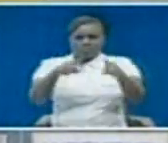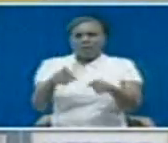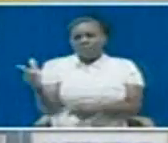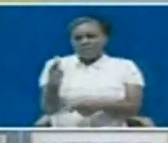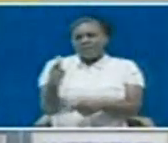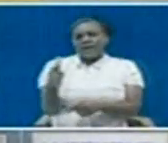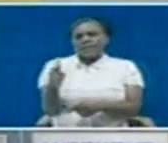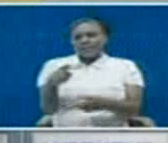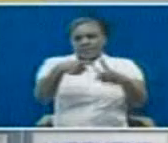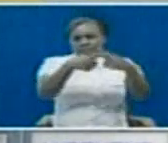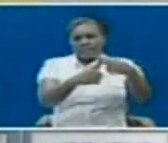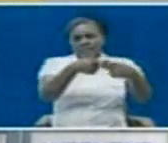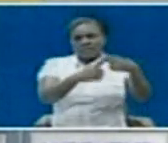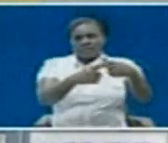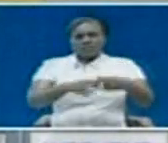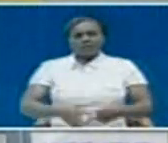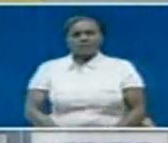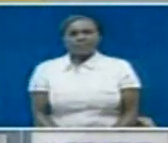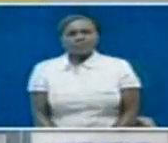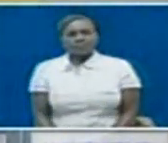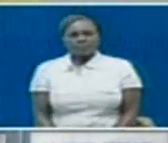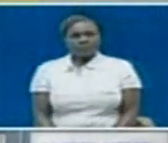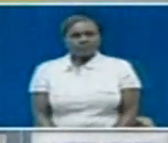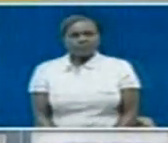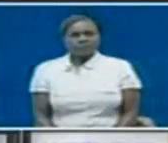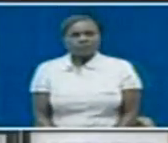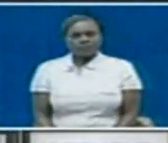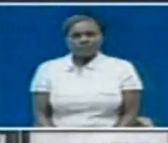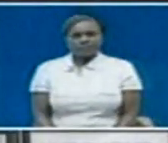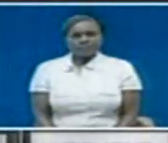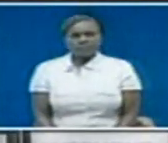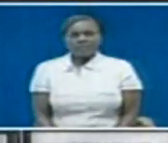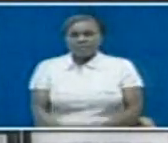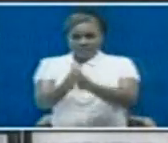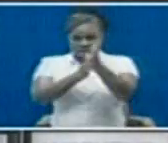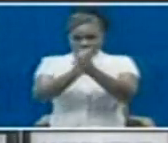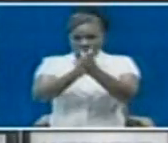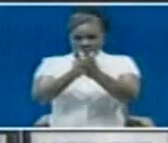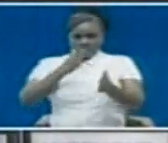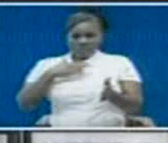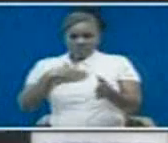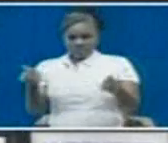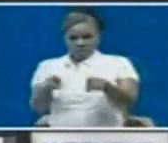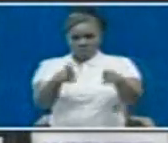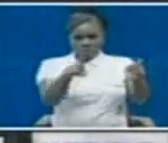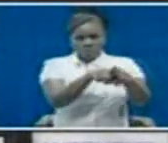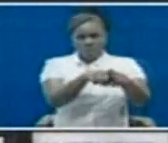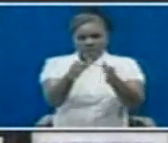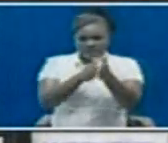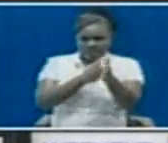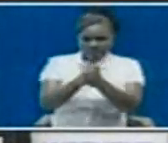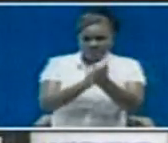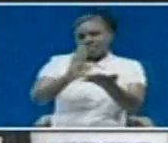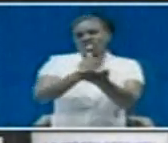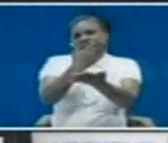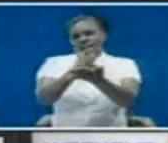industry. More from us as we settle in. Our interests are common. Our interests are